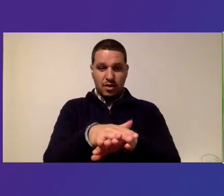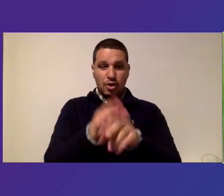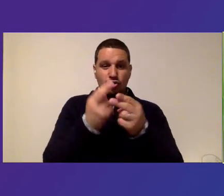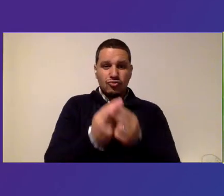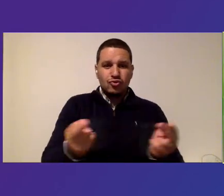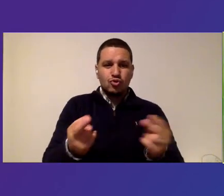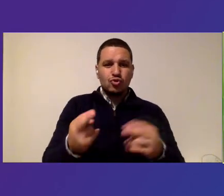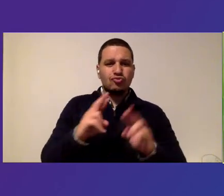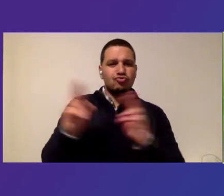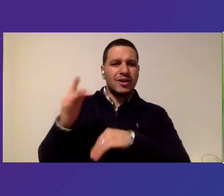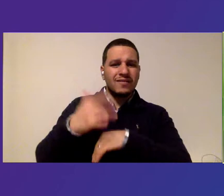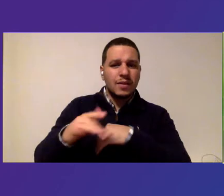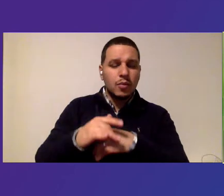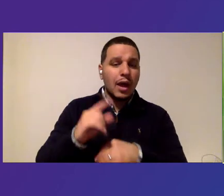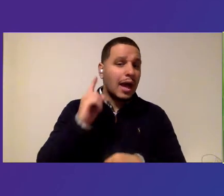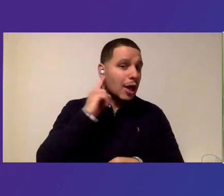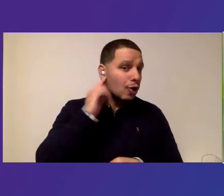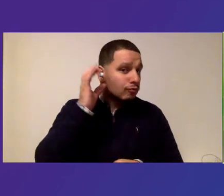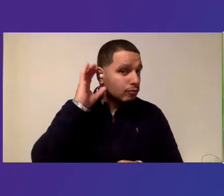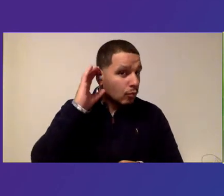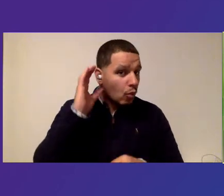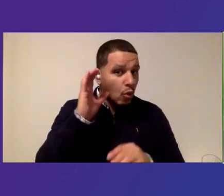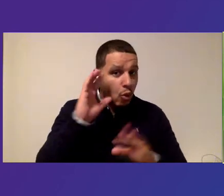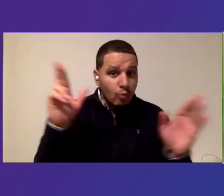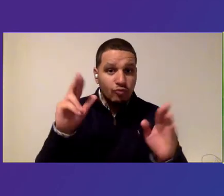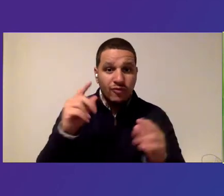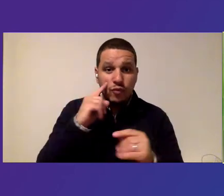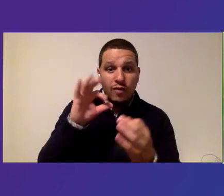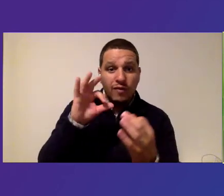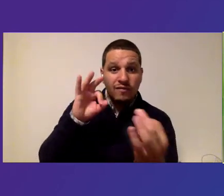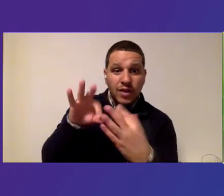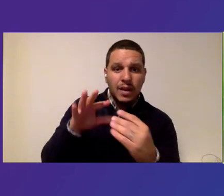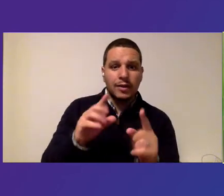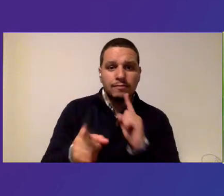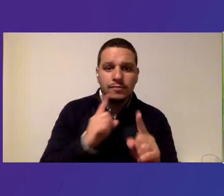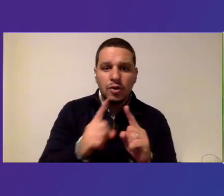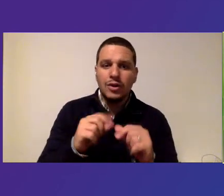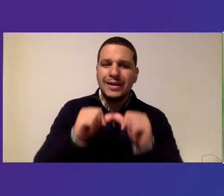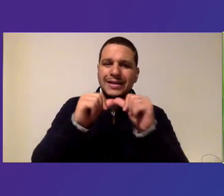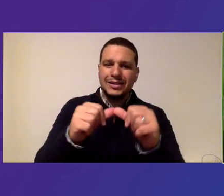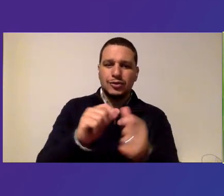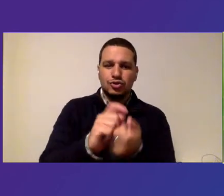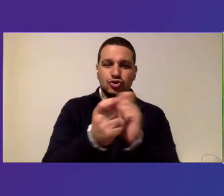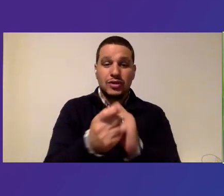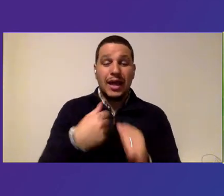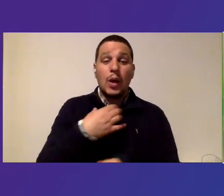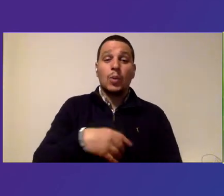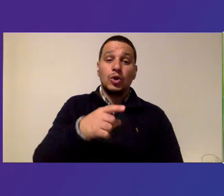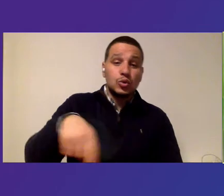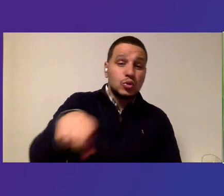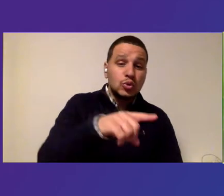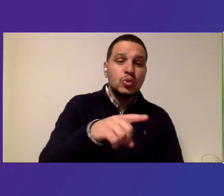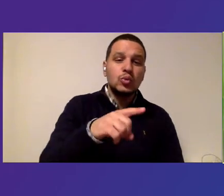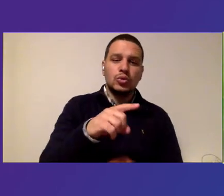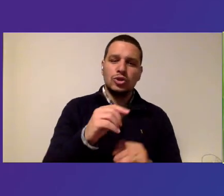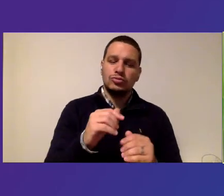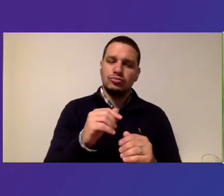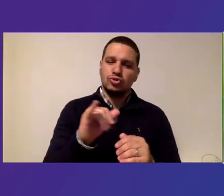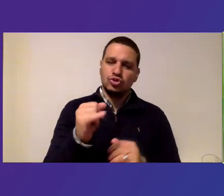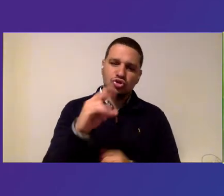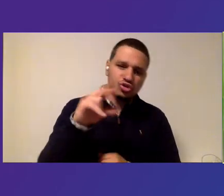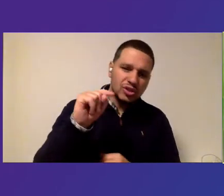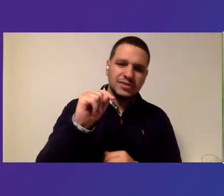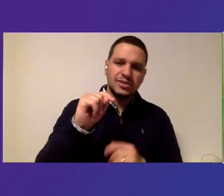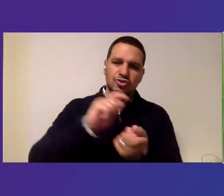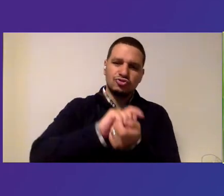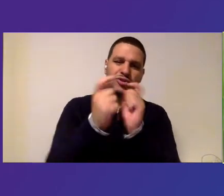and ears are open for feedback and dialogue to continue to evolve. I wish you a just, transformative,